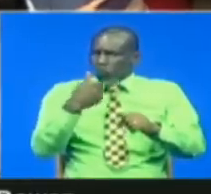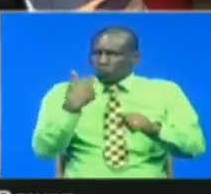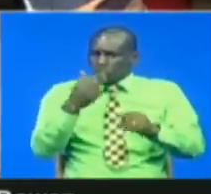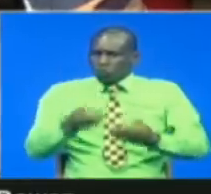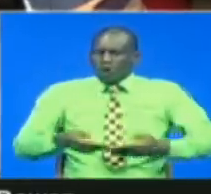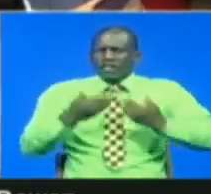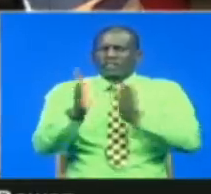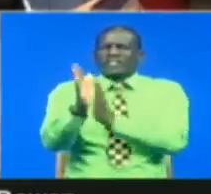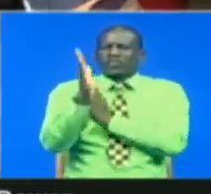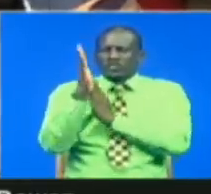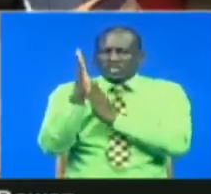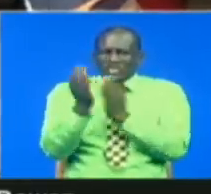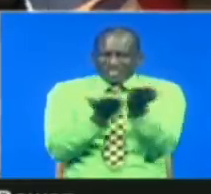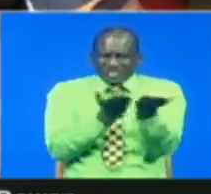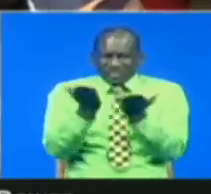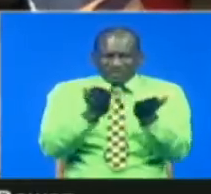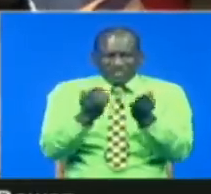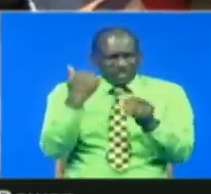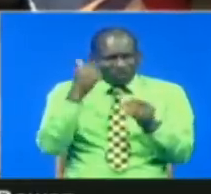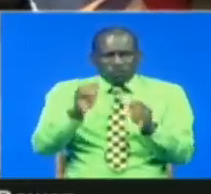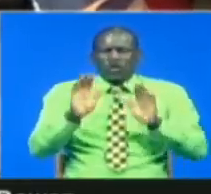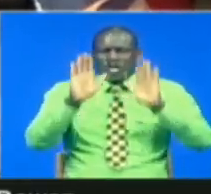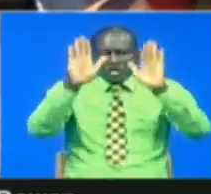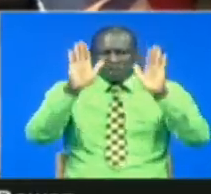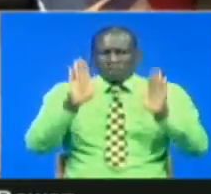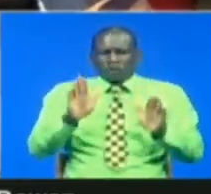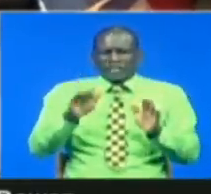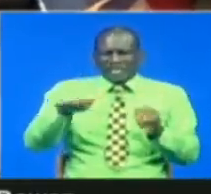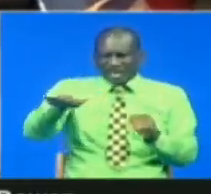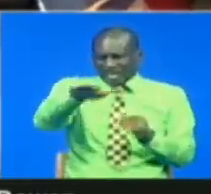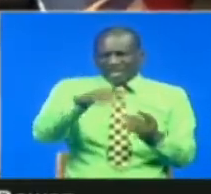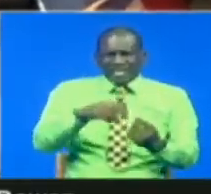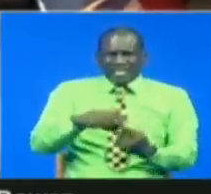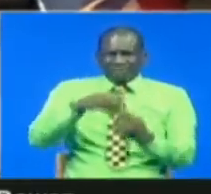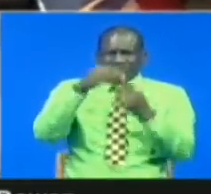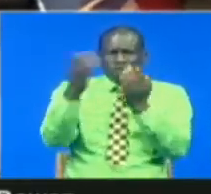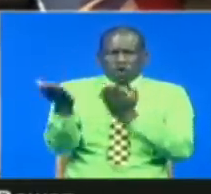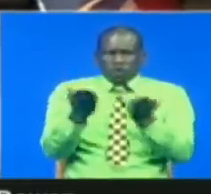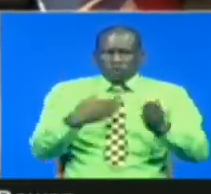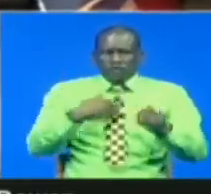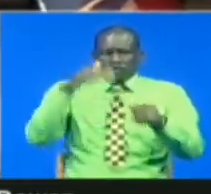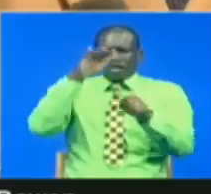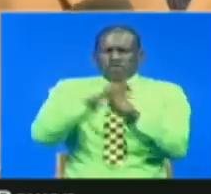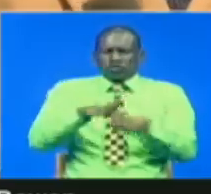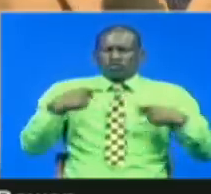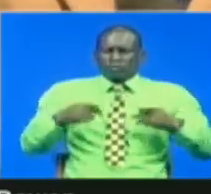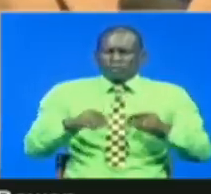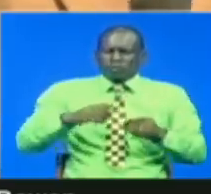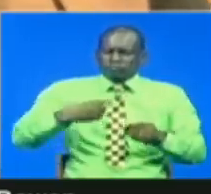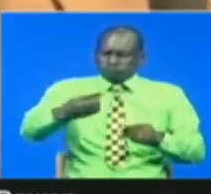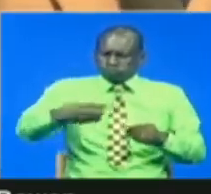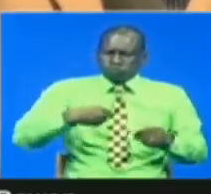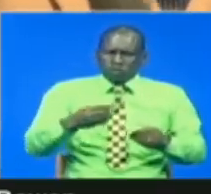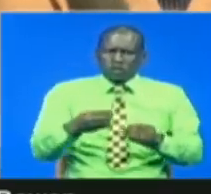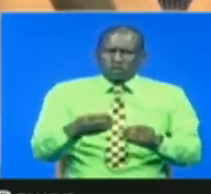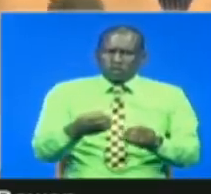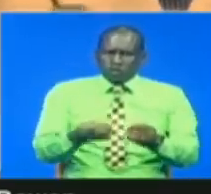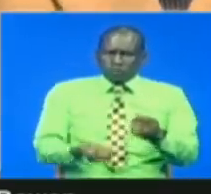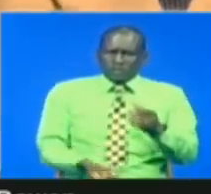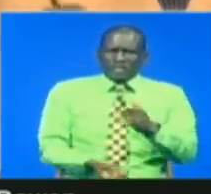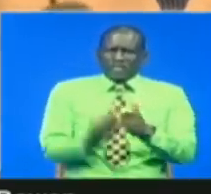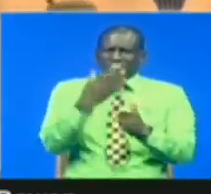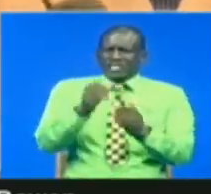provide security for key installations, especially where there's a lot of human traffic. We are going to create an